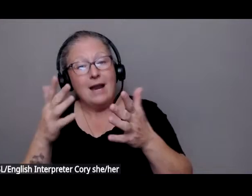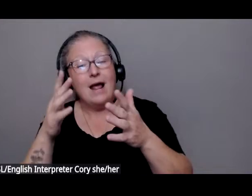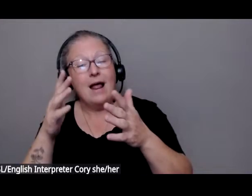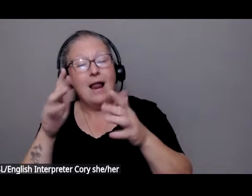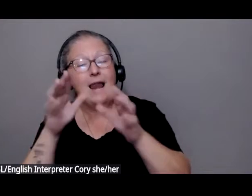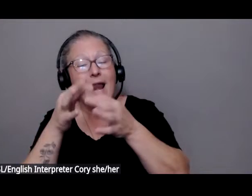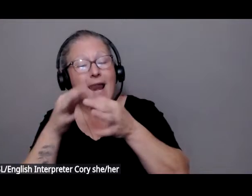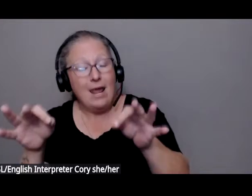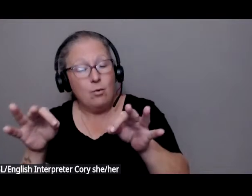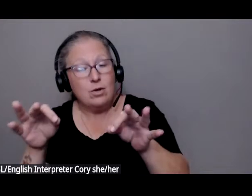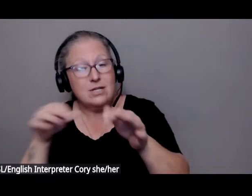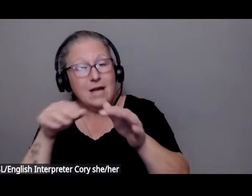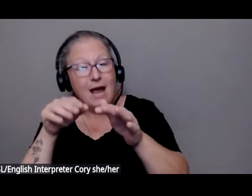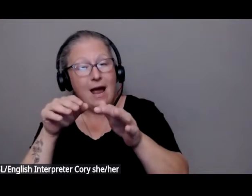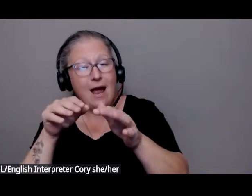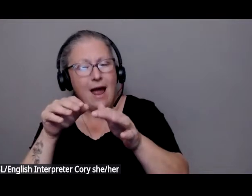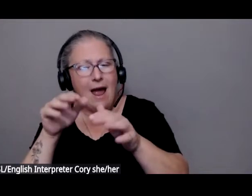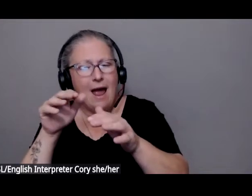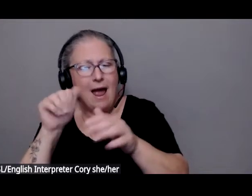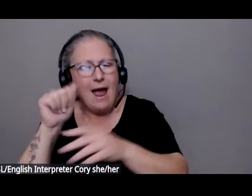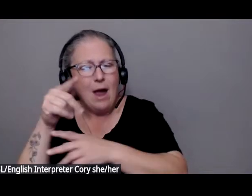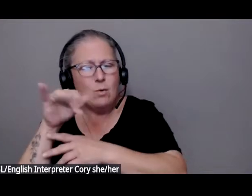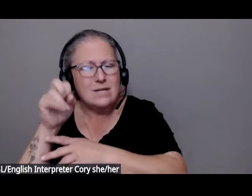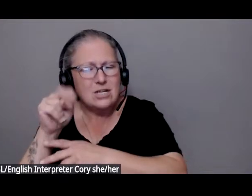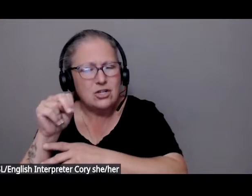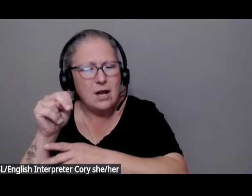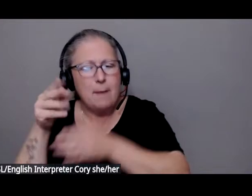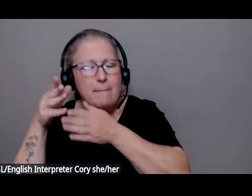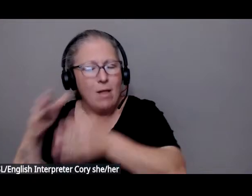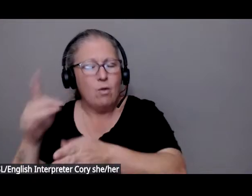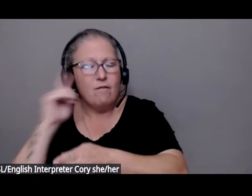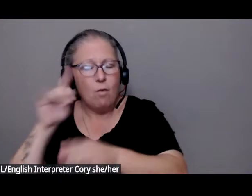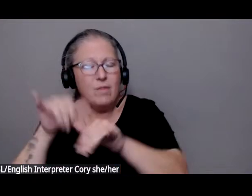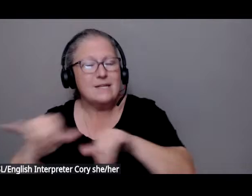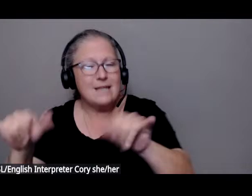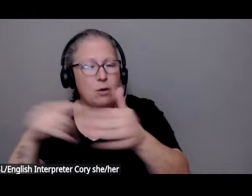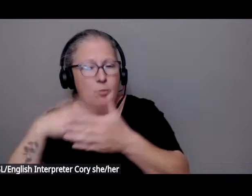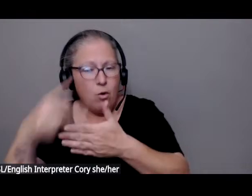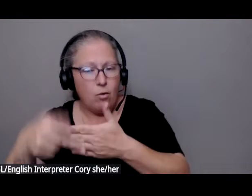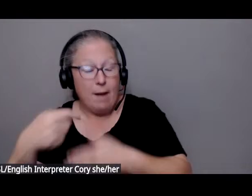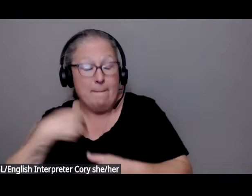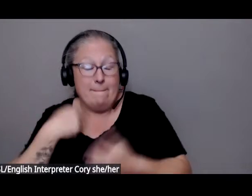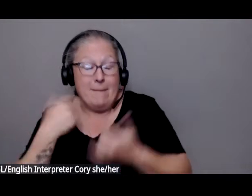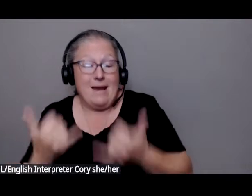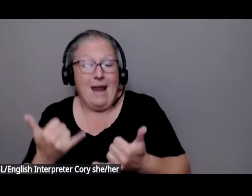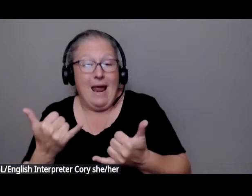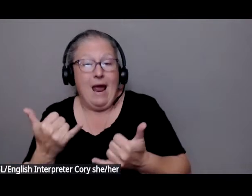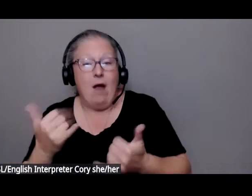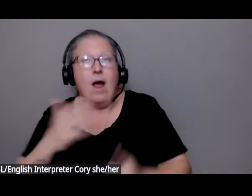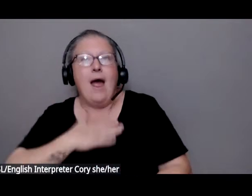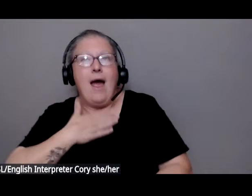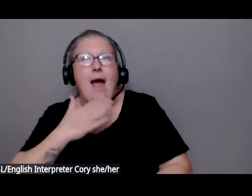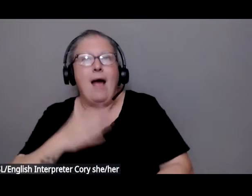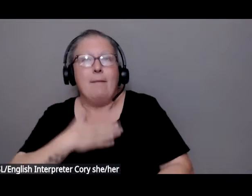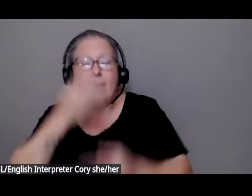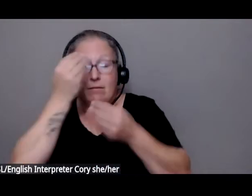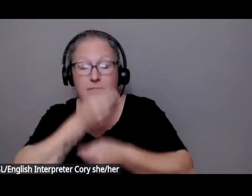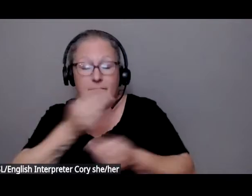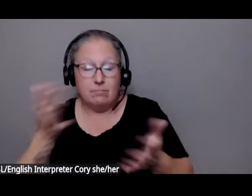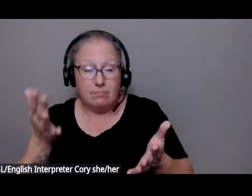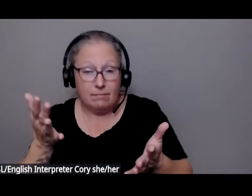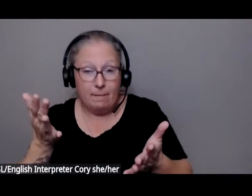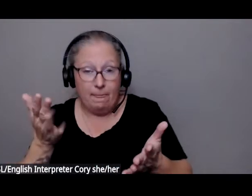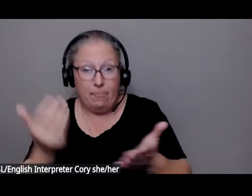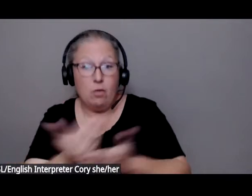pathway toward entering the standard program. I am now very happy to report